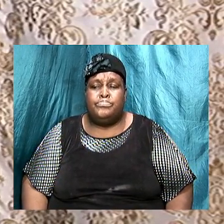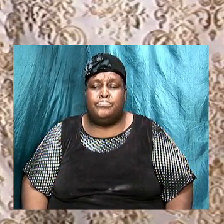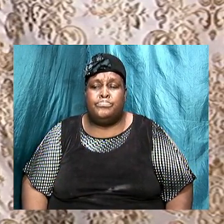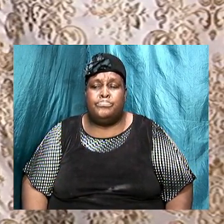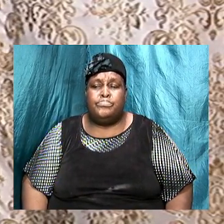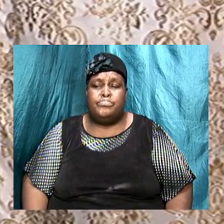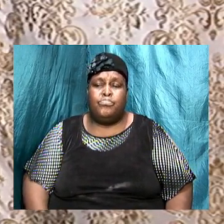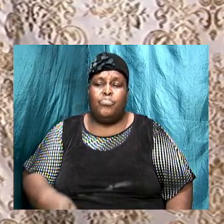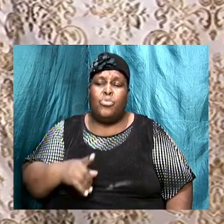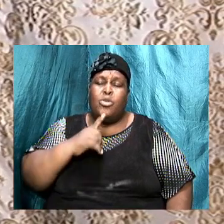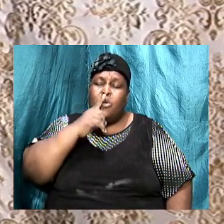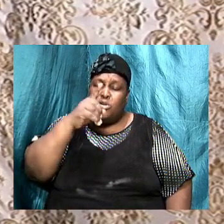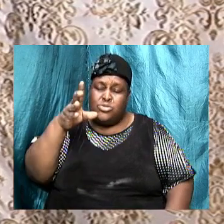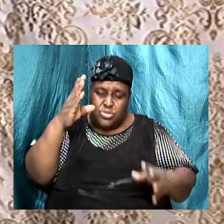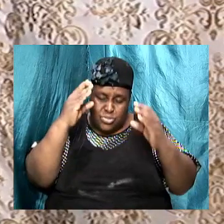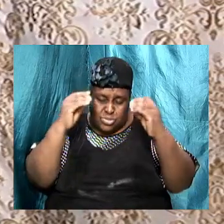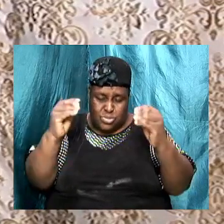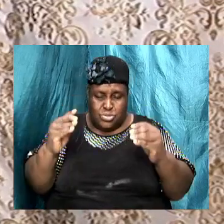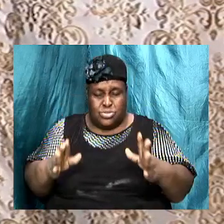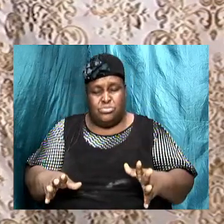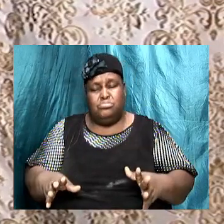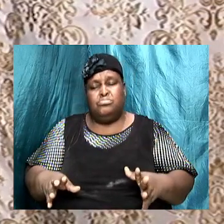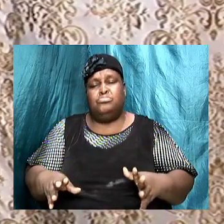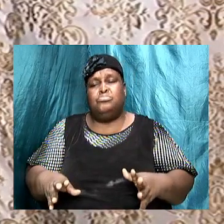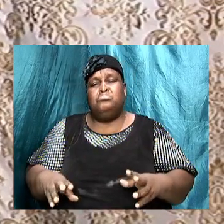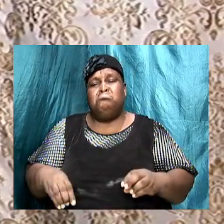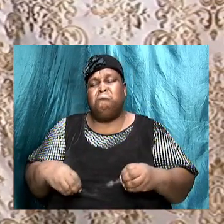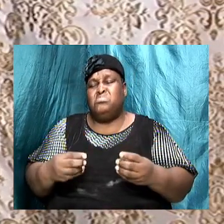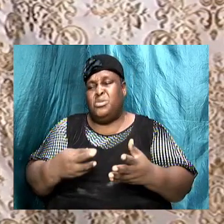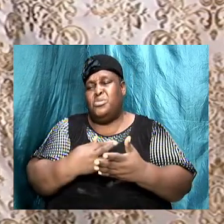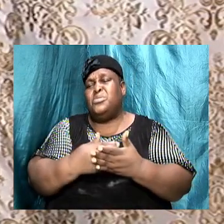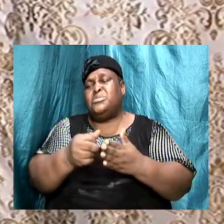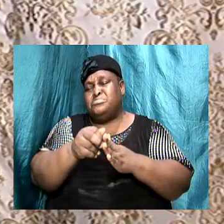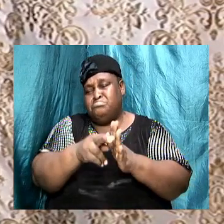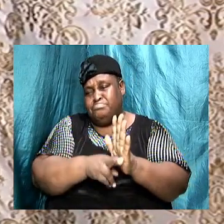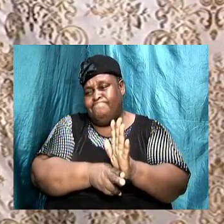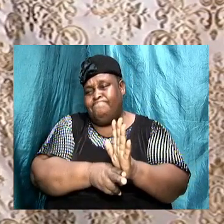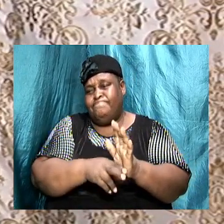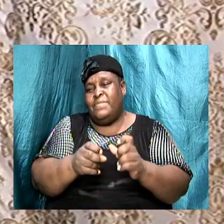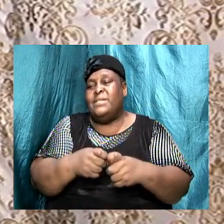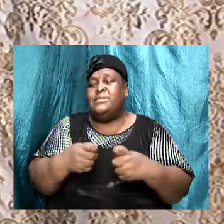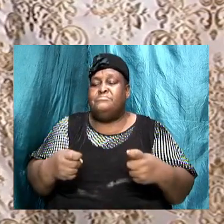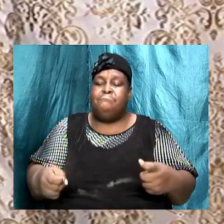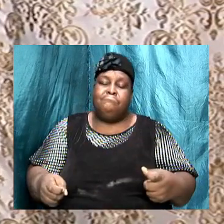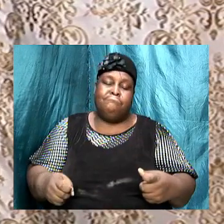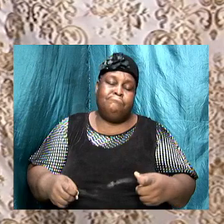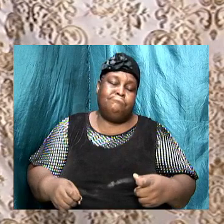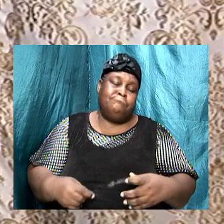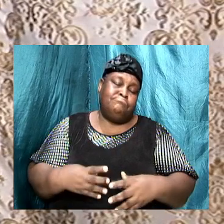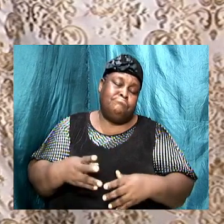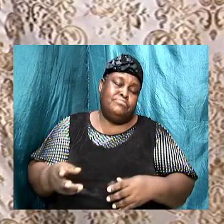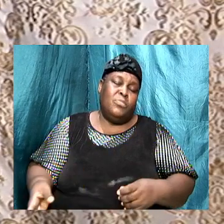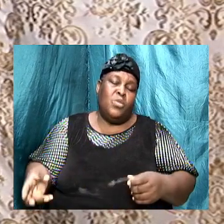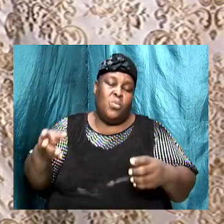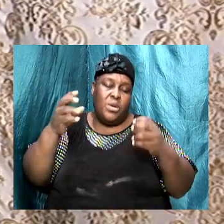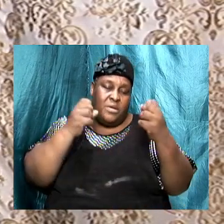So true teaching promotes righteousness. Sin flourishes where sound doctrine is